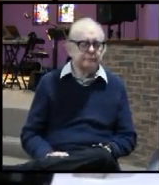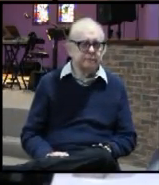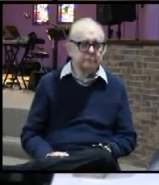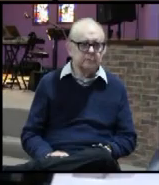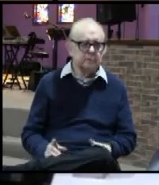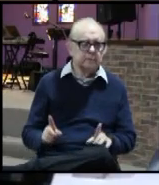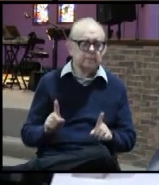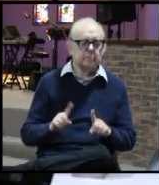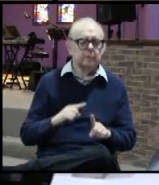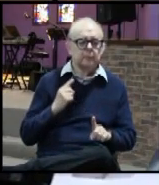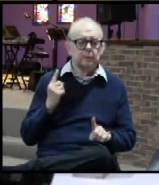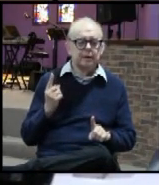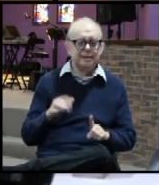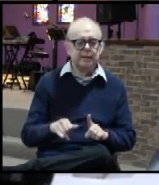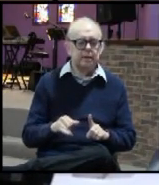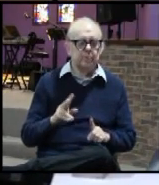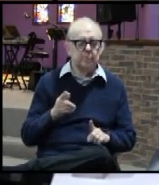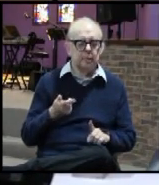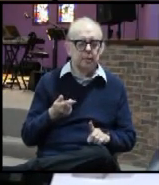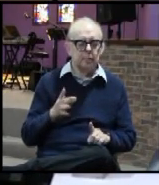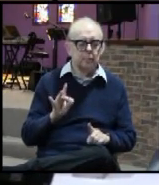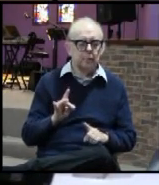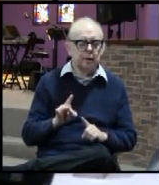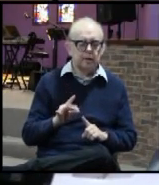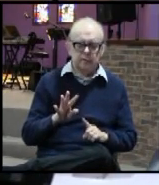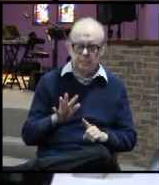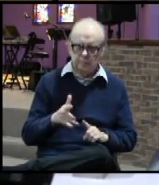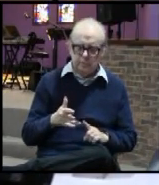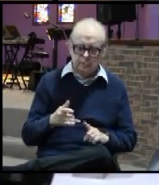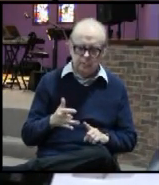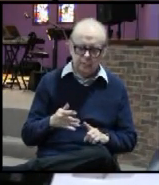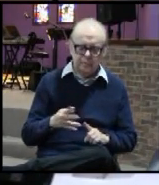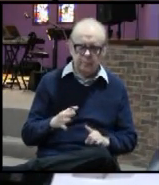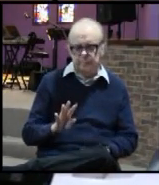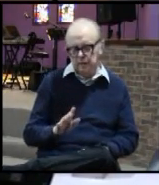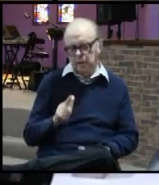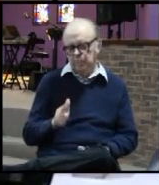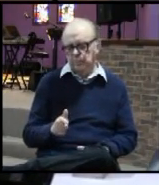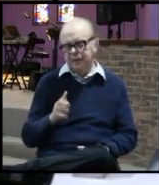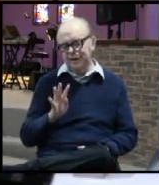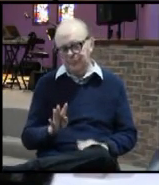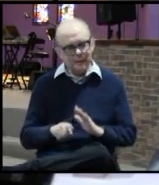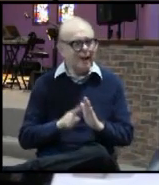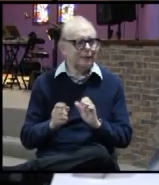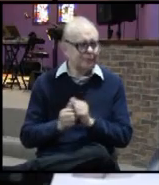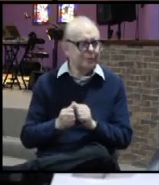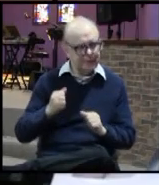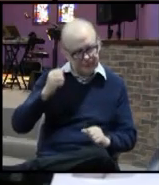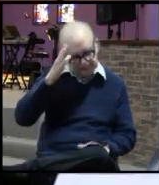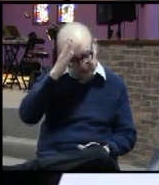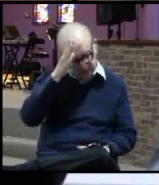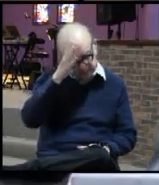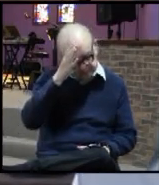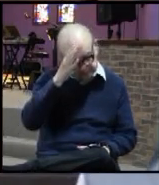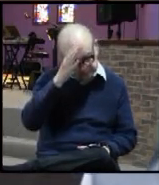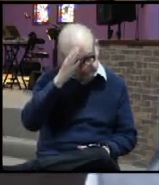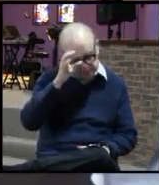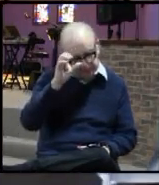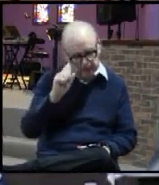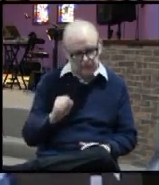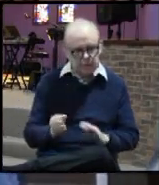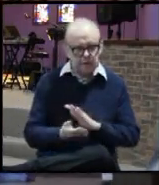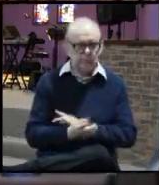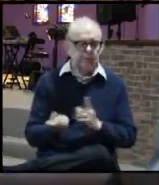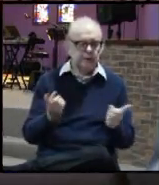stayed 24 hours with him. We stayed Thursday, Friday, and then Saturday morning, they came in and they